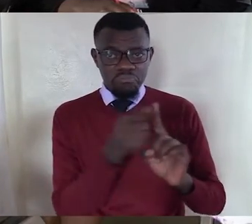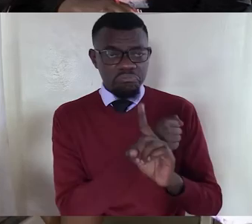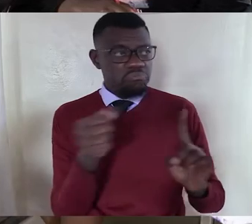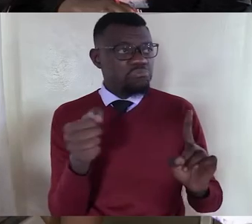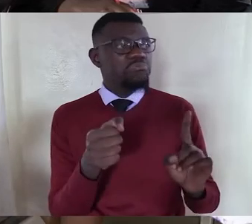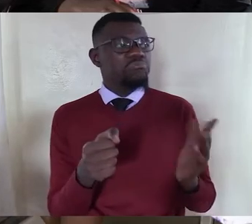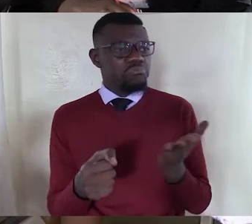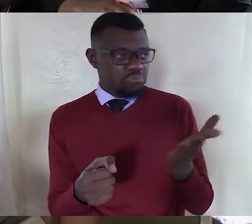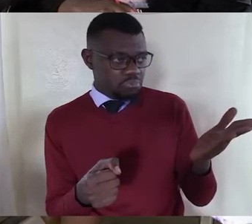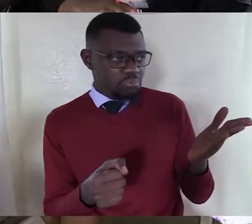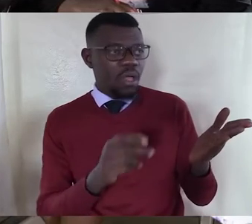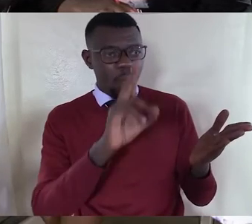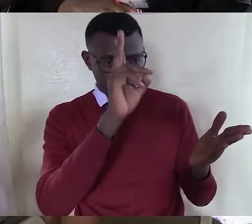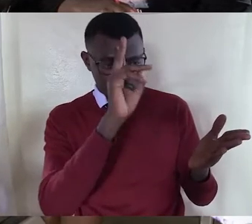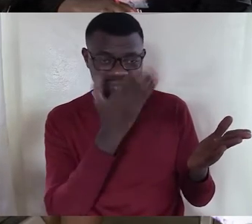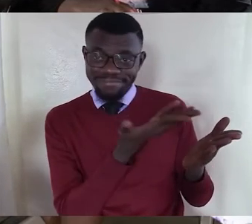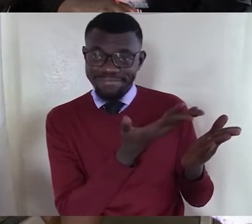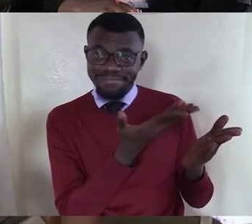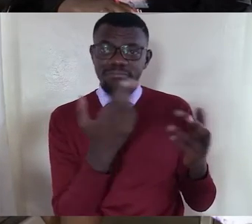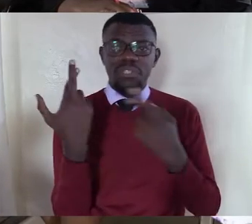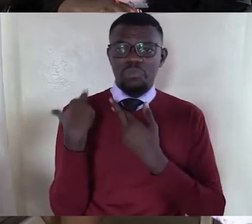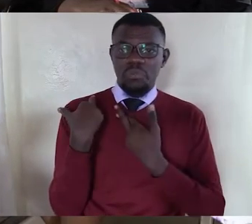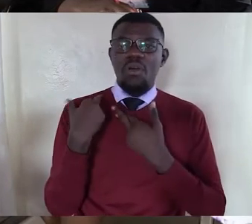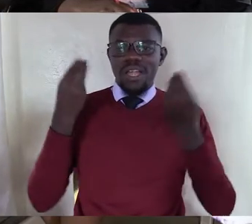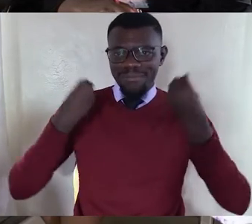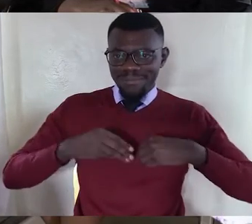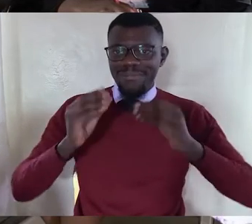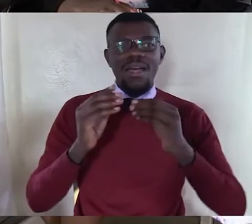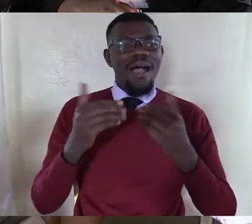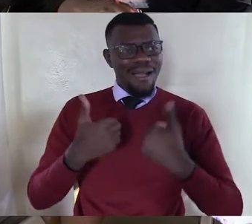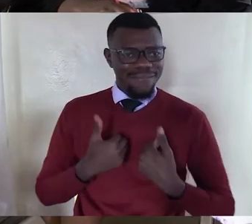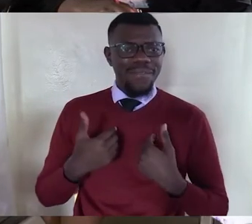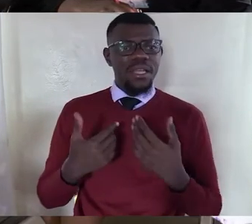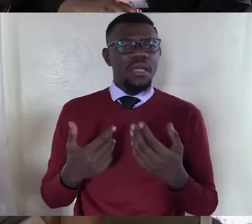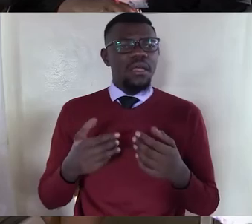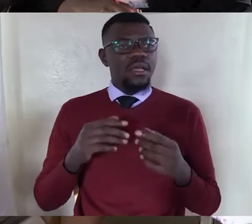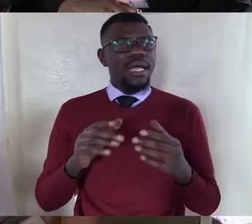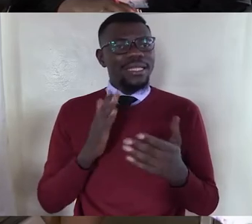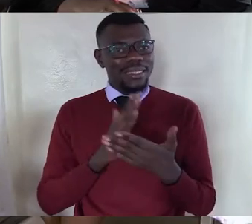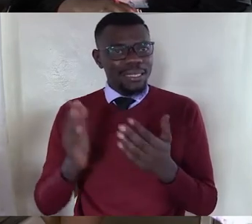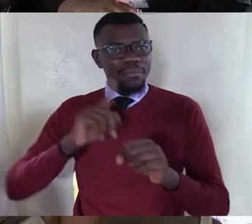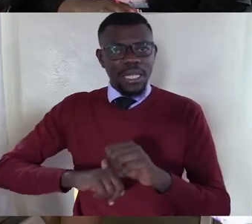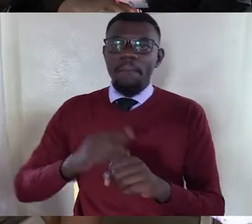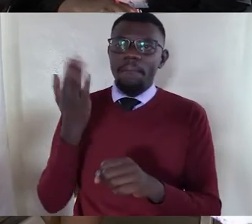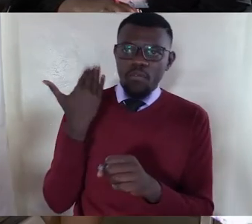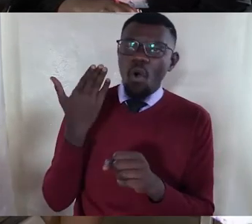is police being infiltrated? And if so, then what does this mean, even in terms of security and